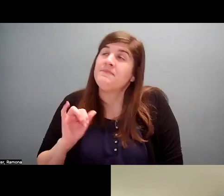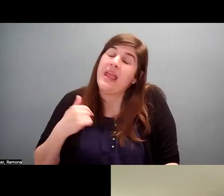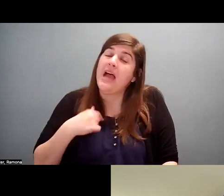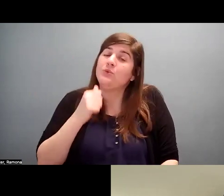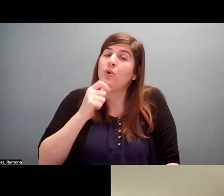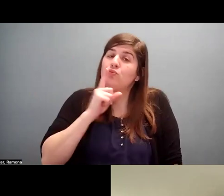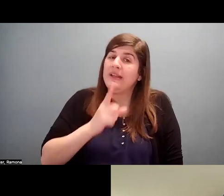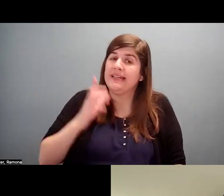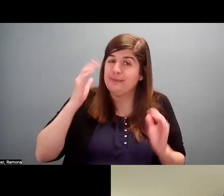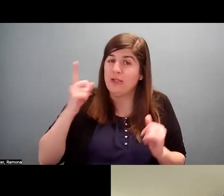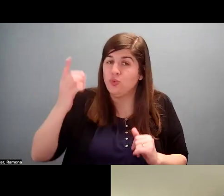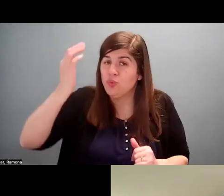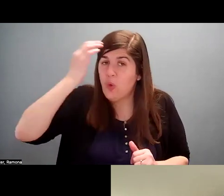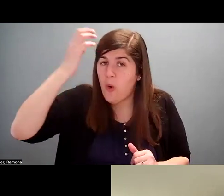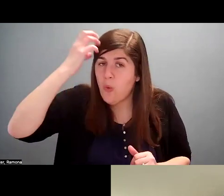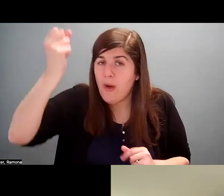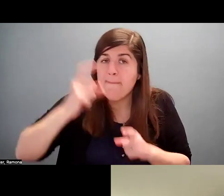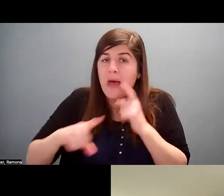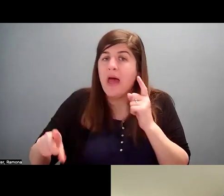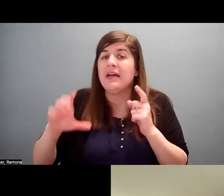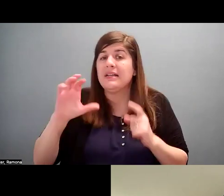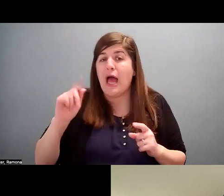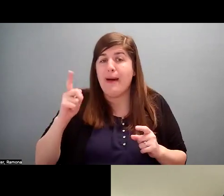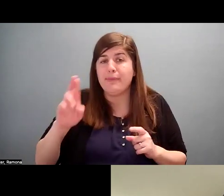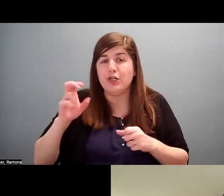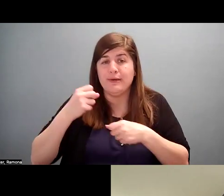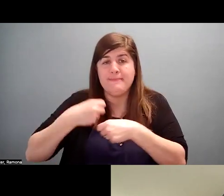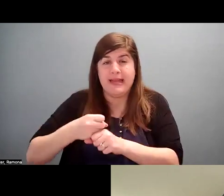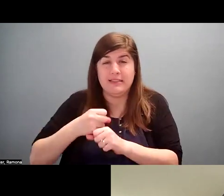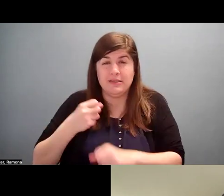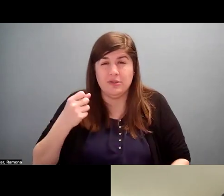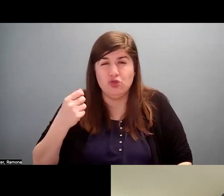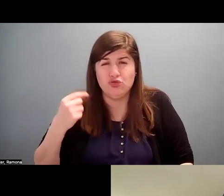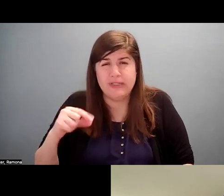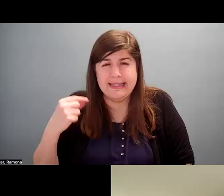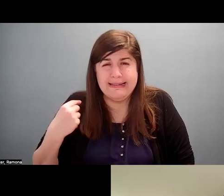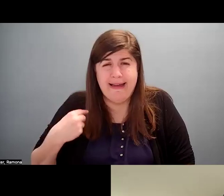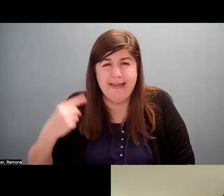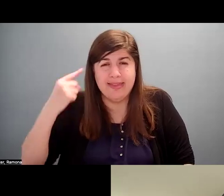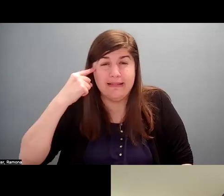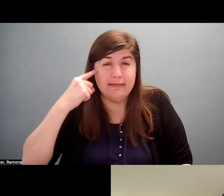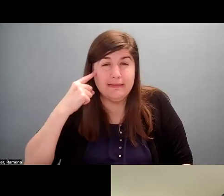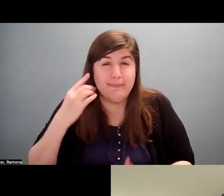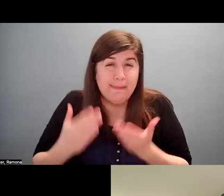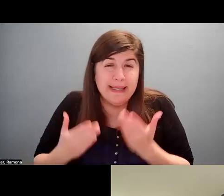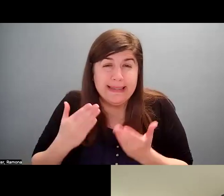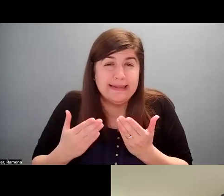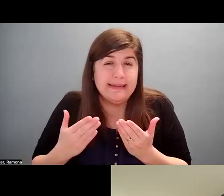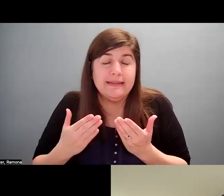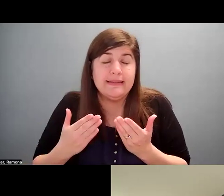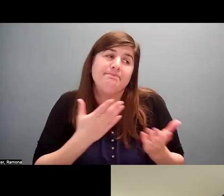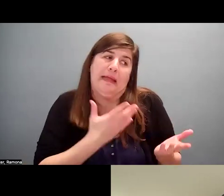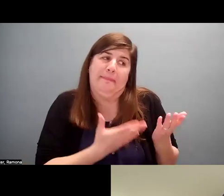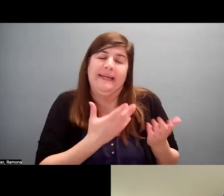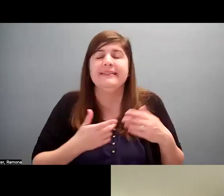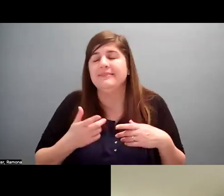necessarily expect you to know this off the top of your head, but I know like copper makes a green light. Maybe. Yeah. Maybe does it all